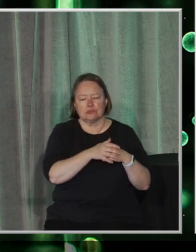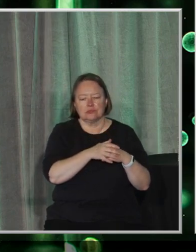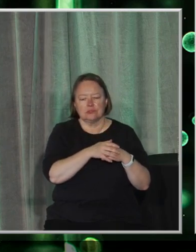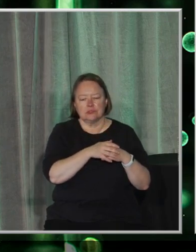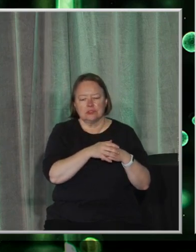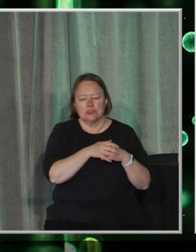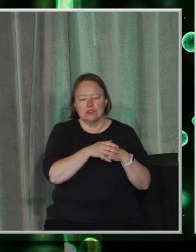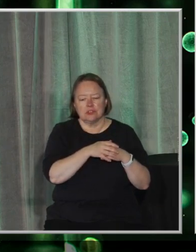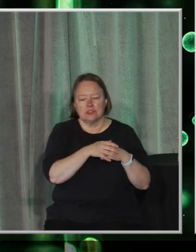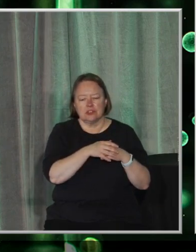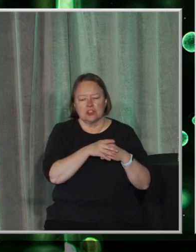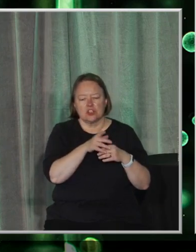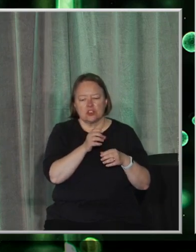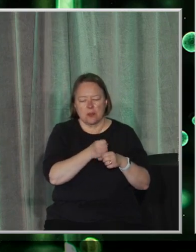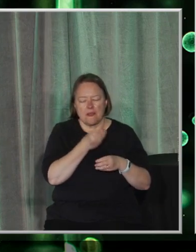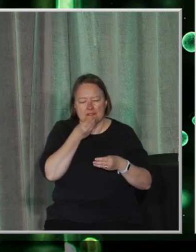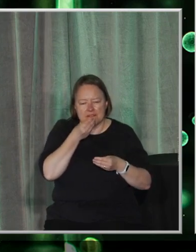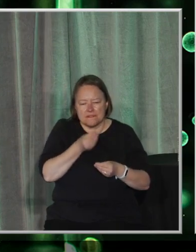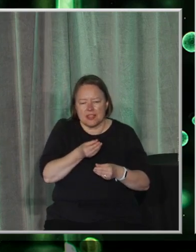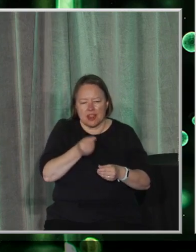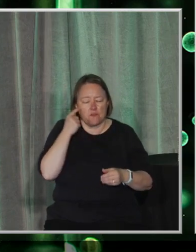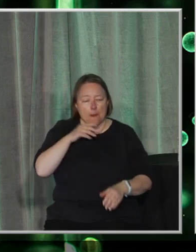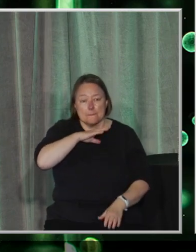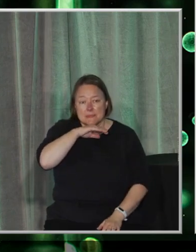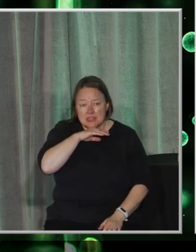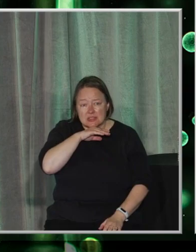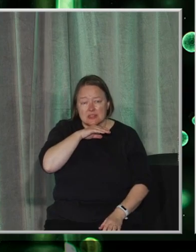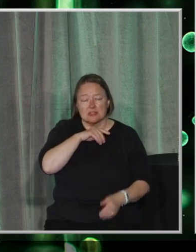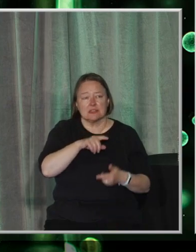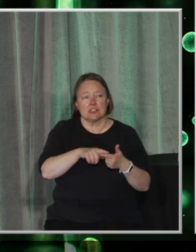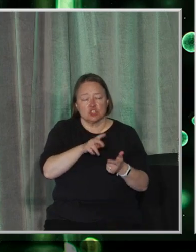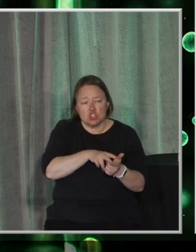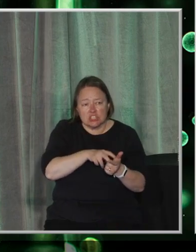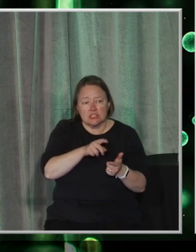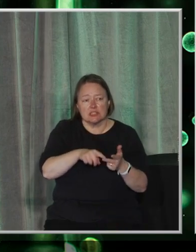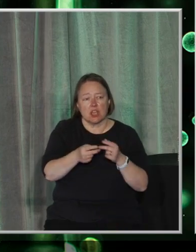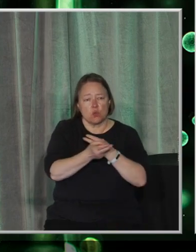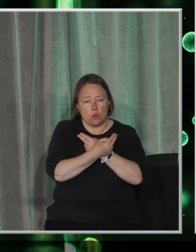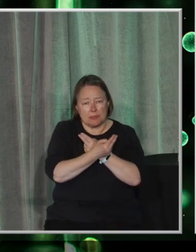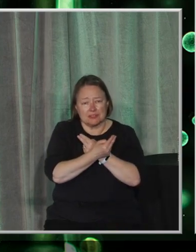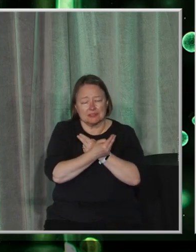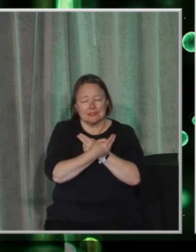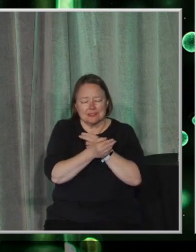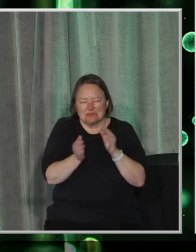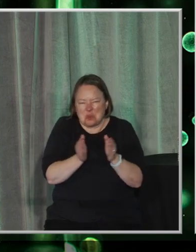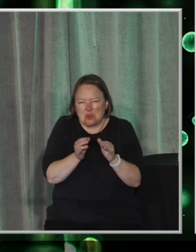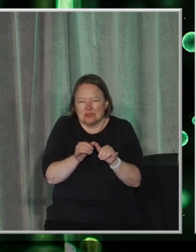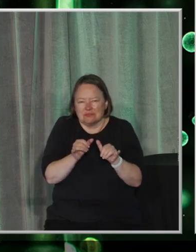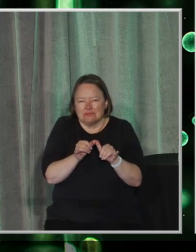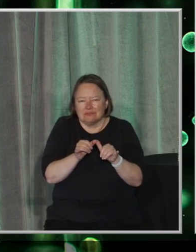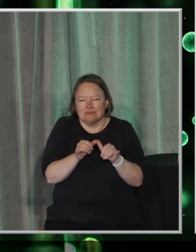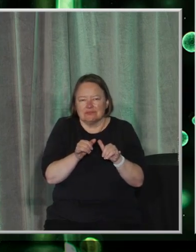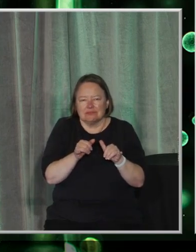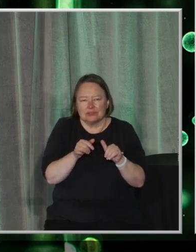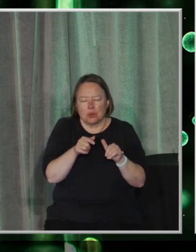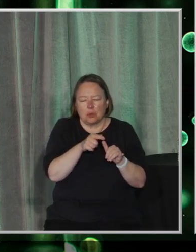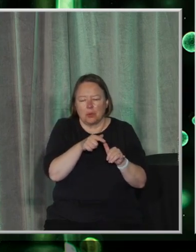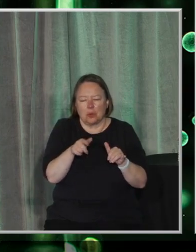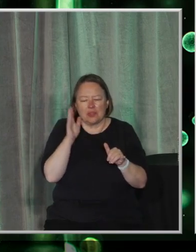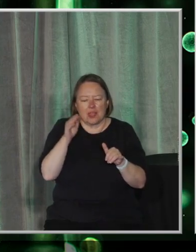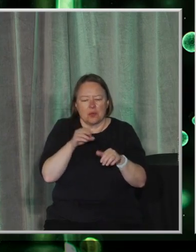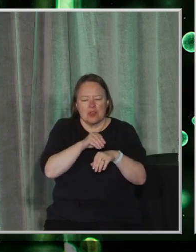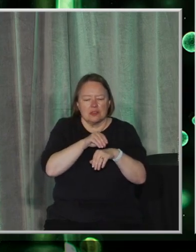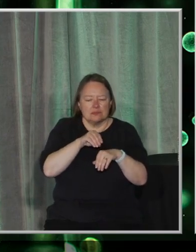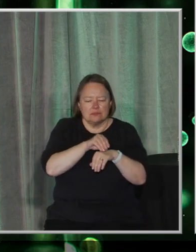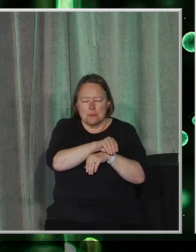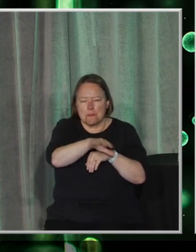create feeding for pigs, chickens, and rabbits, which are smaller, and therefore they will impact